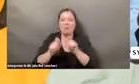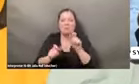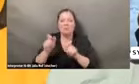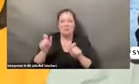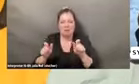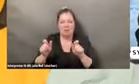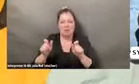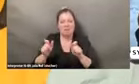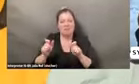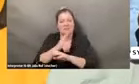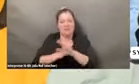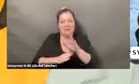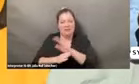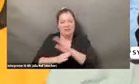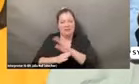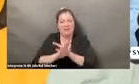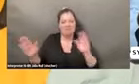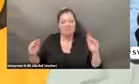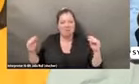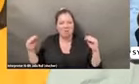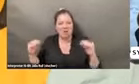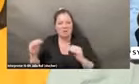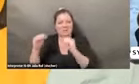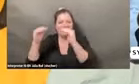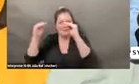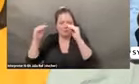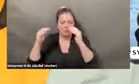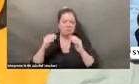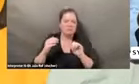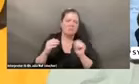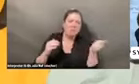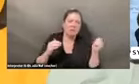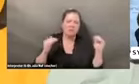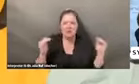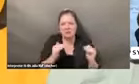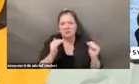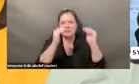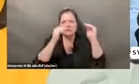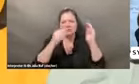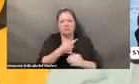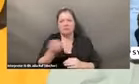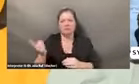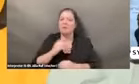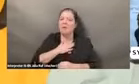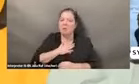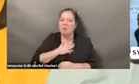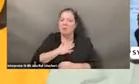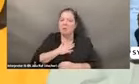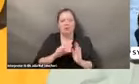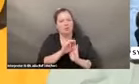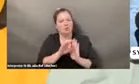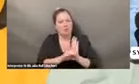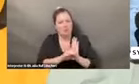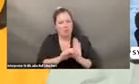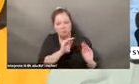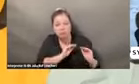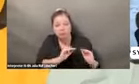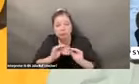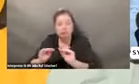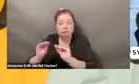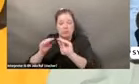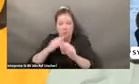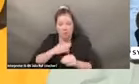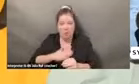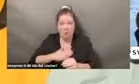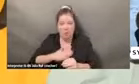and other organizations who are interested in using the training material in their countries. So if you happen to be interested